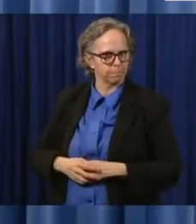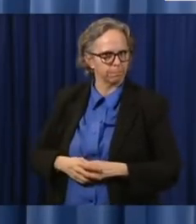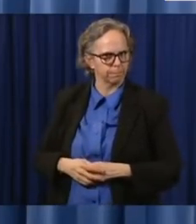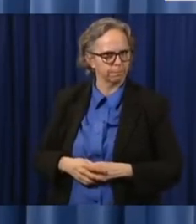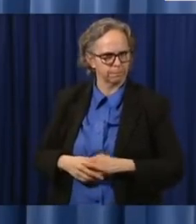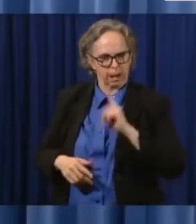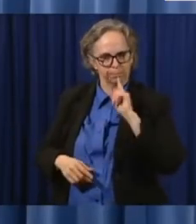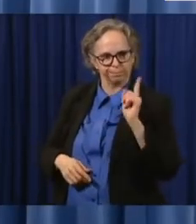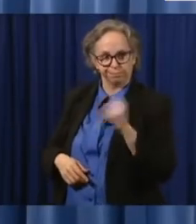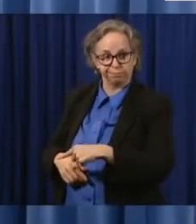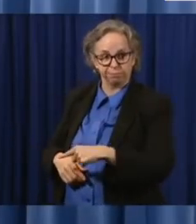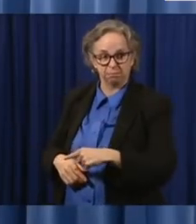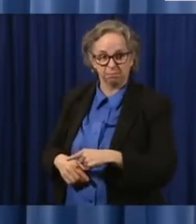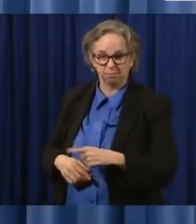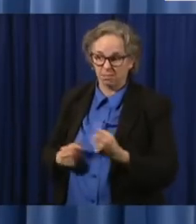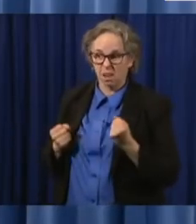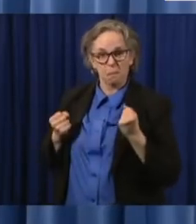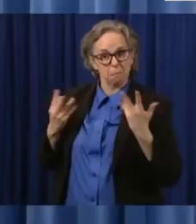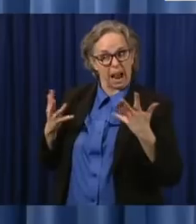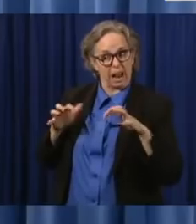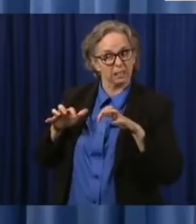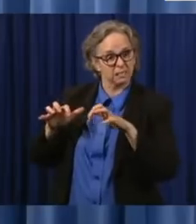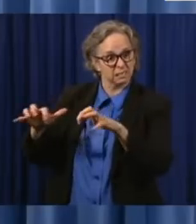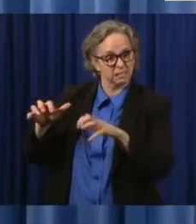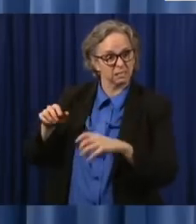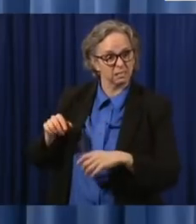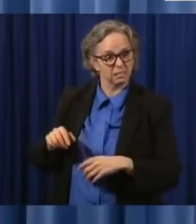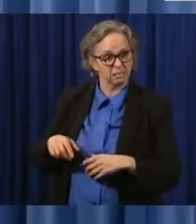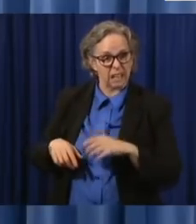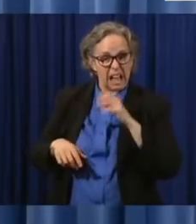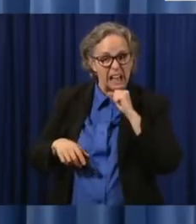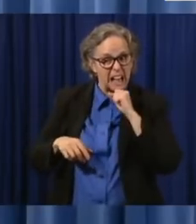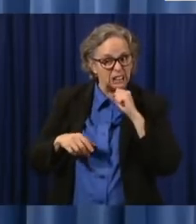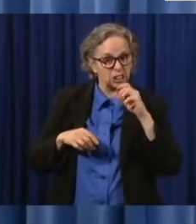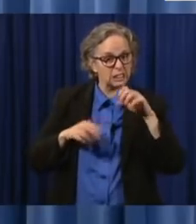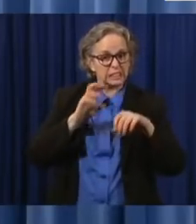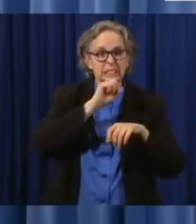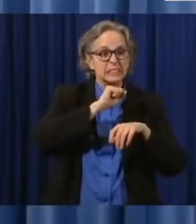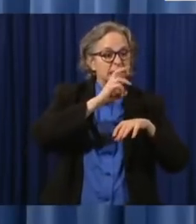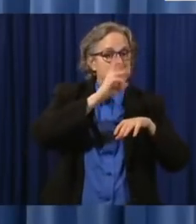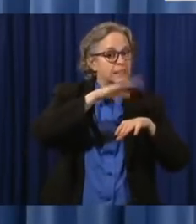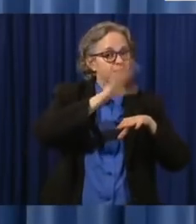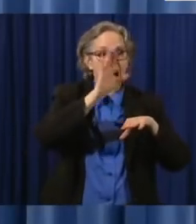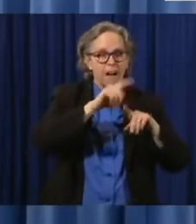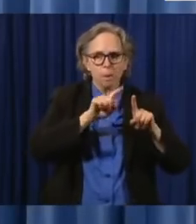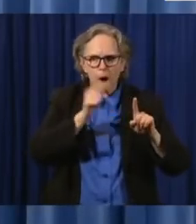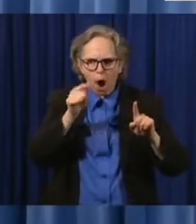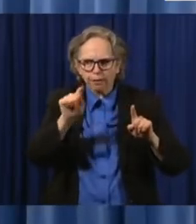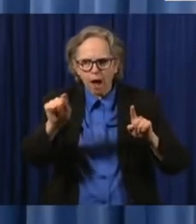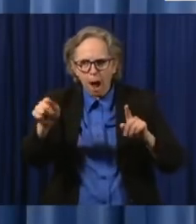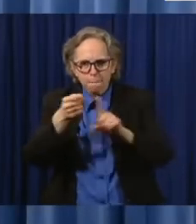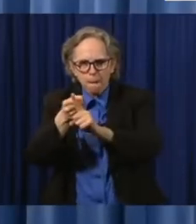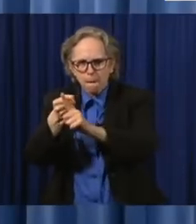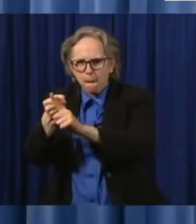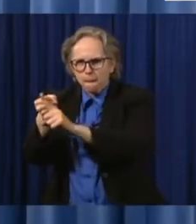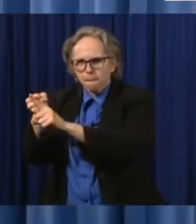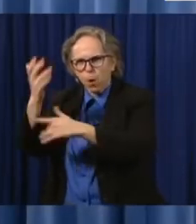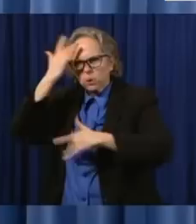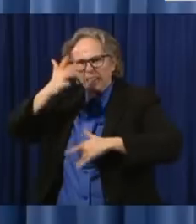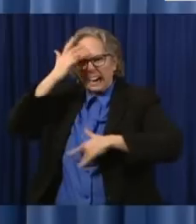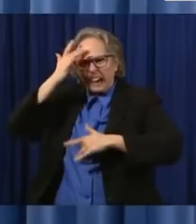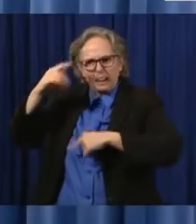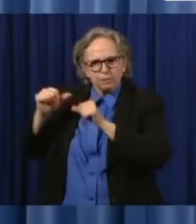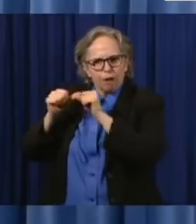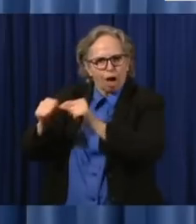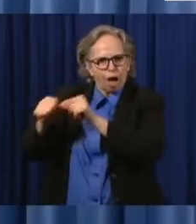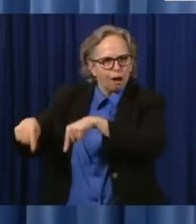of people because it's not only those over 65, but it's also those with the medical conditions that